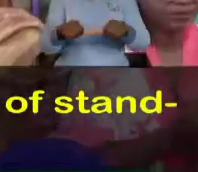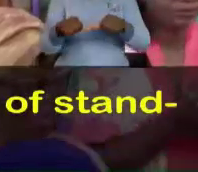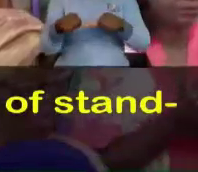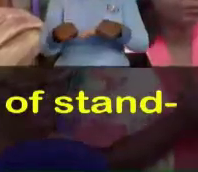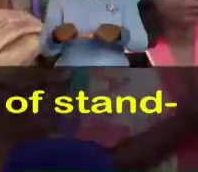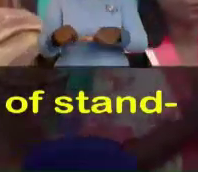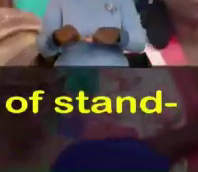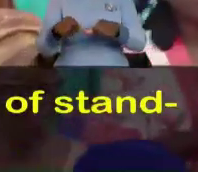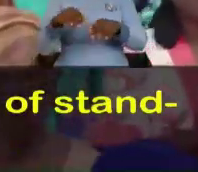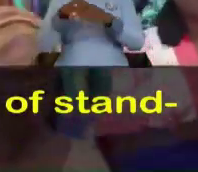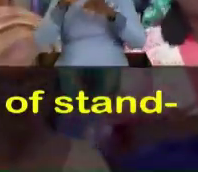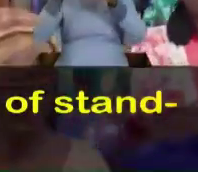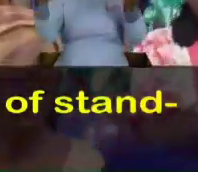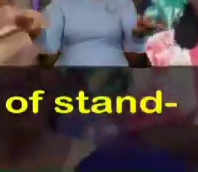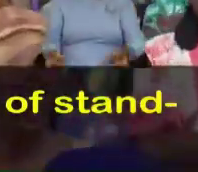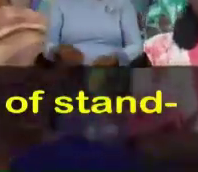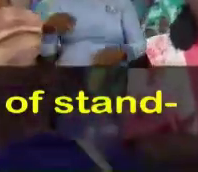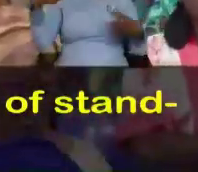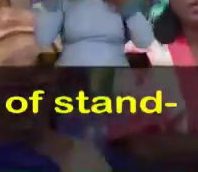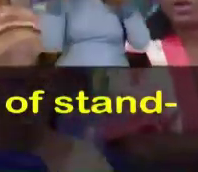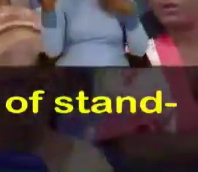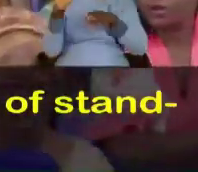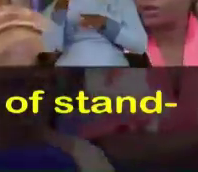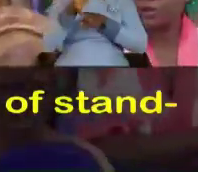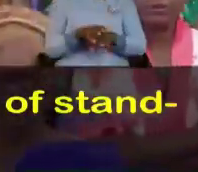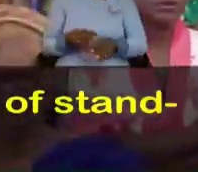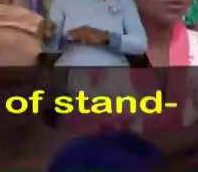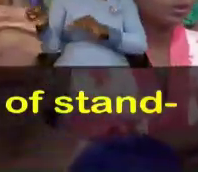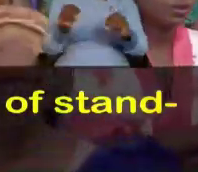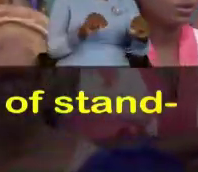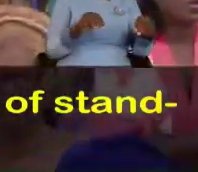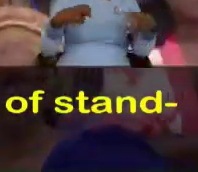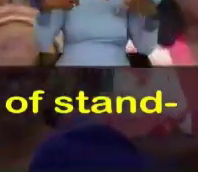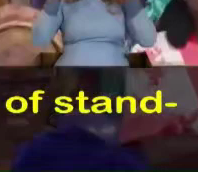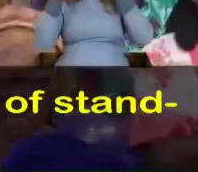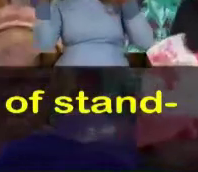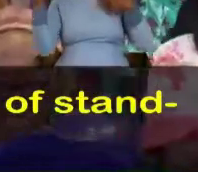Let your voice be louder. Go re no soke ju bayi lo.